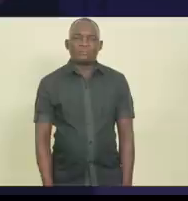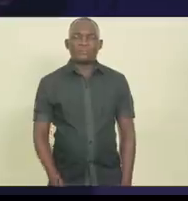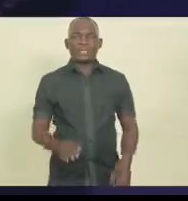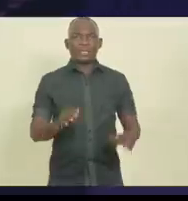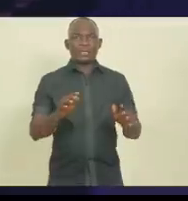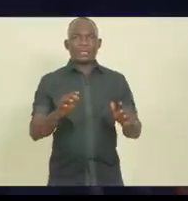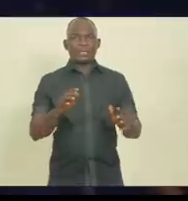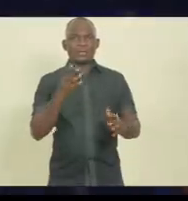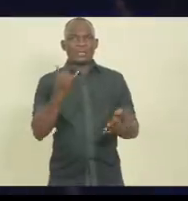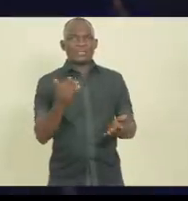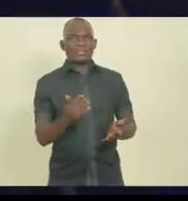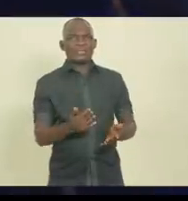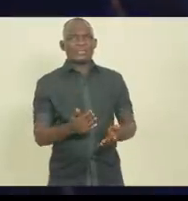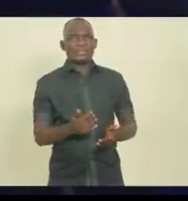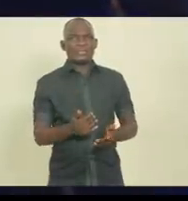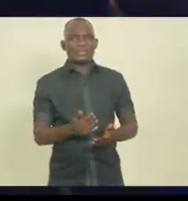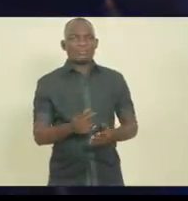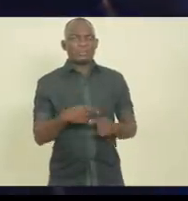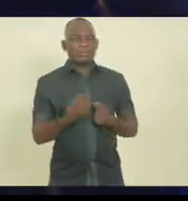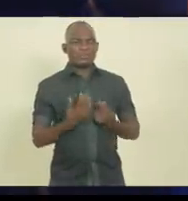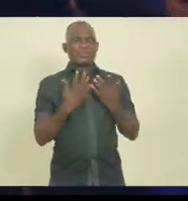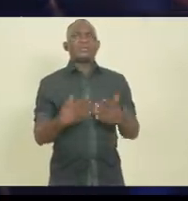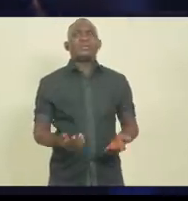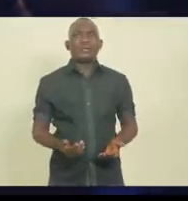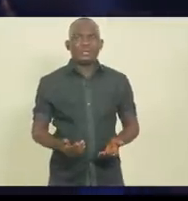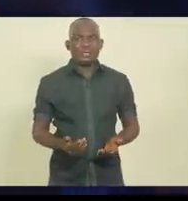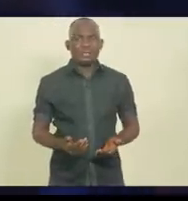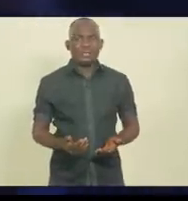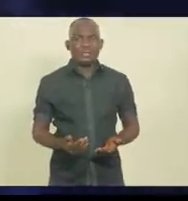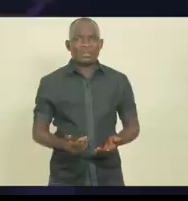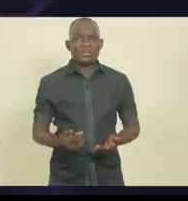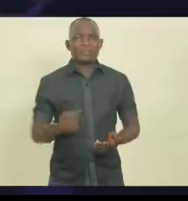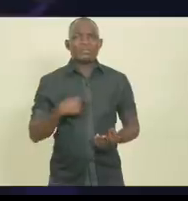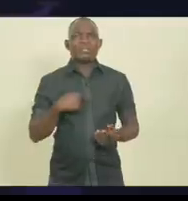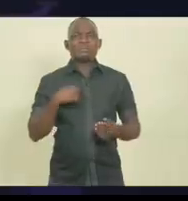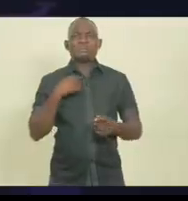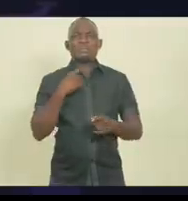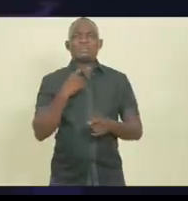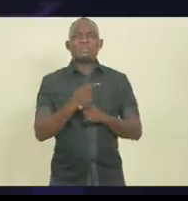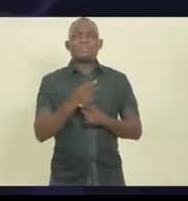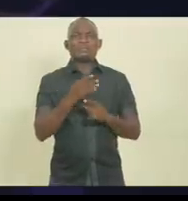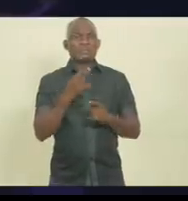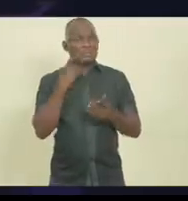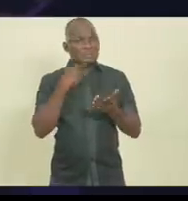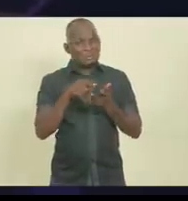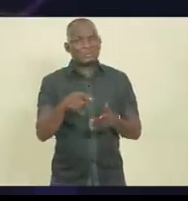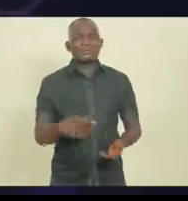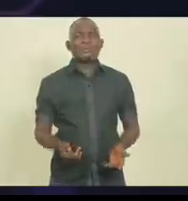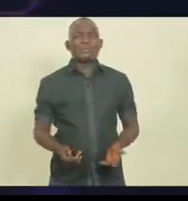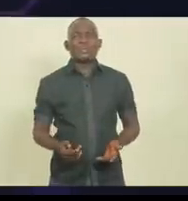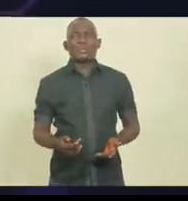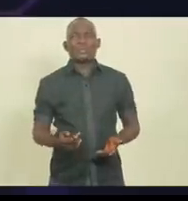Why would you creep up on someone like that? I was just leaving. I just wanted to check up on you.